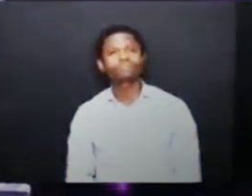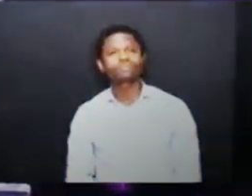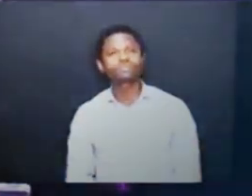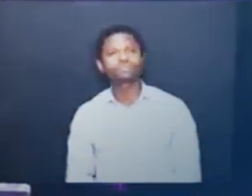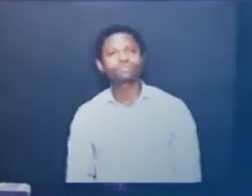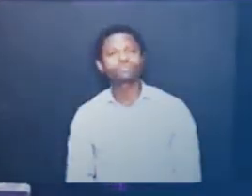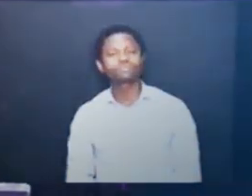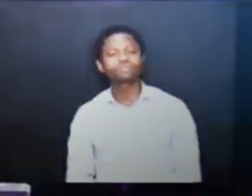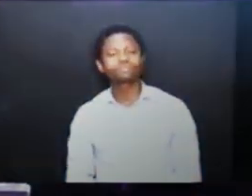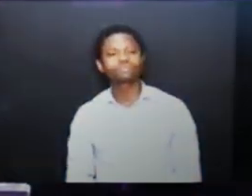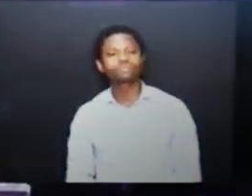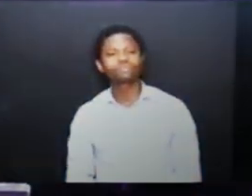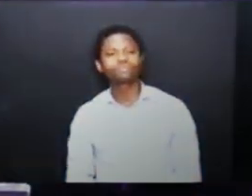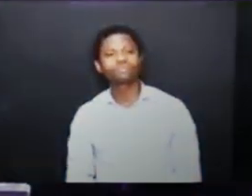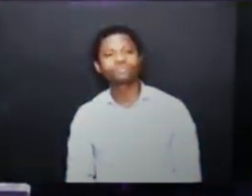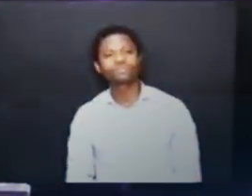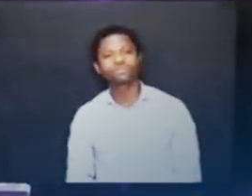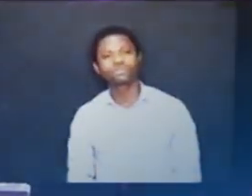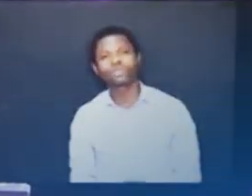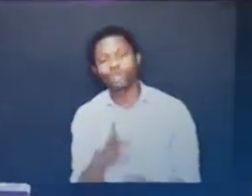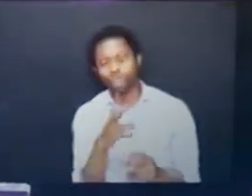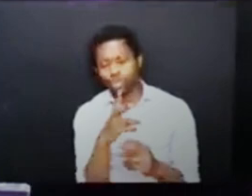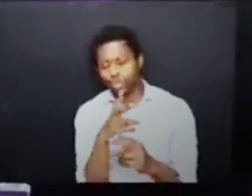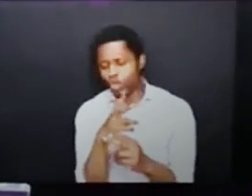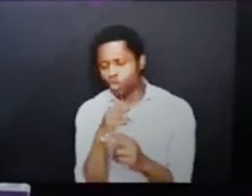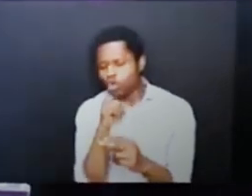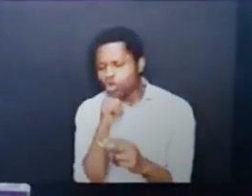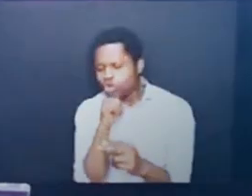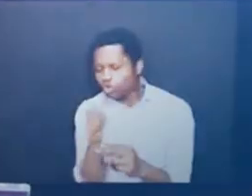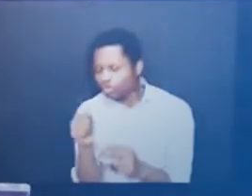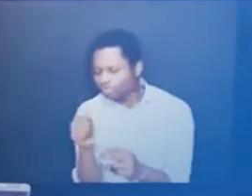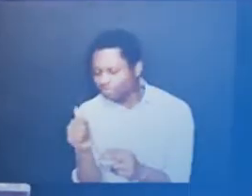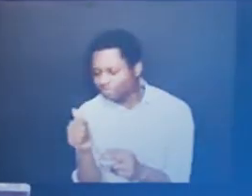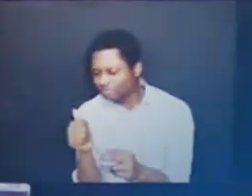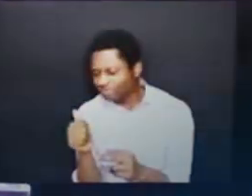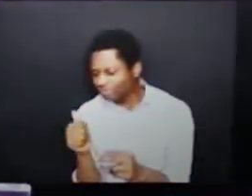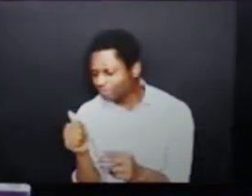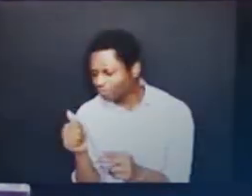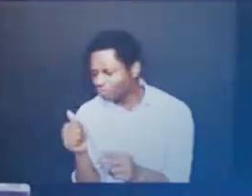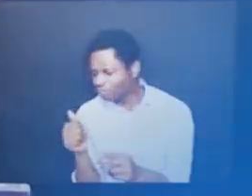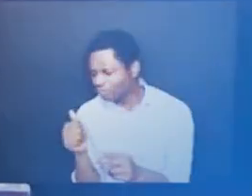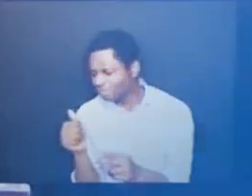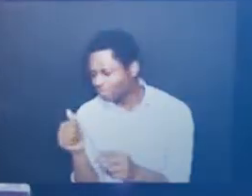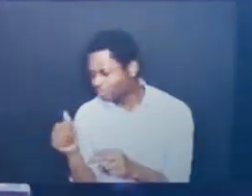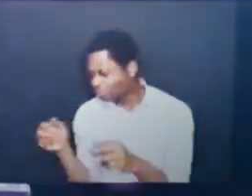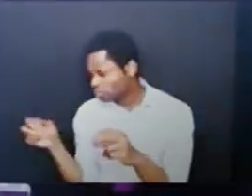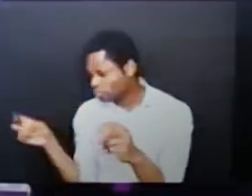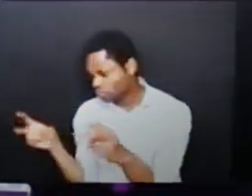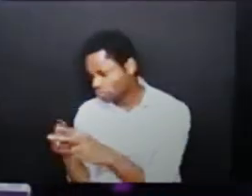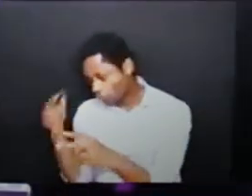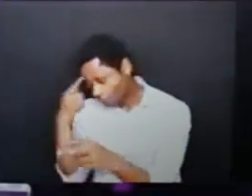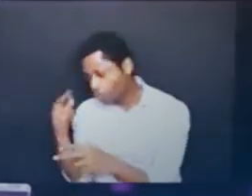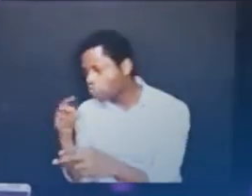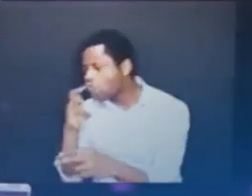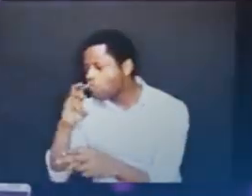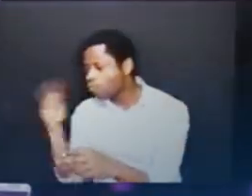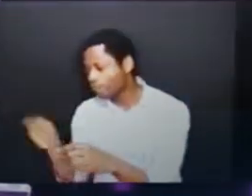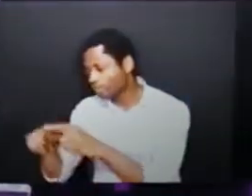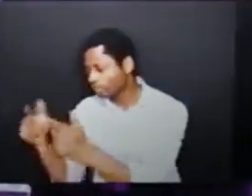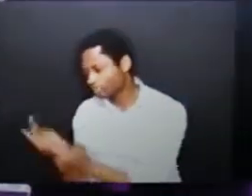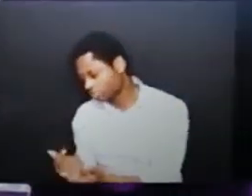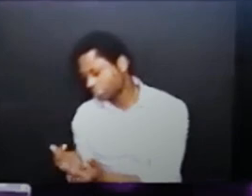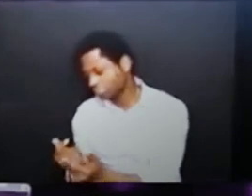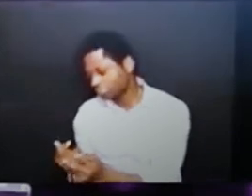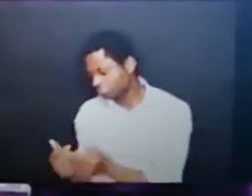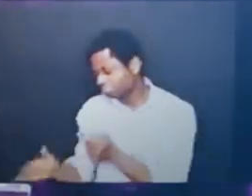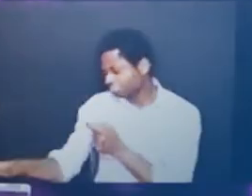Not so the wicked. They are like chaff that the